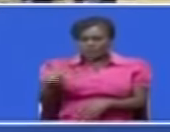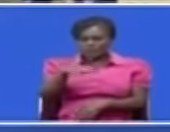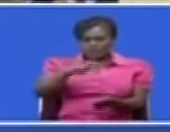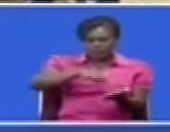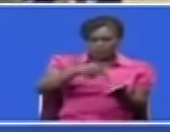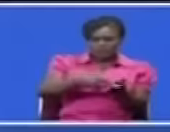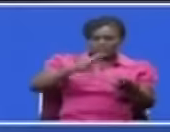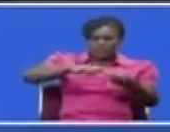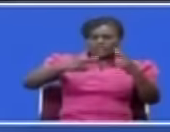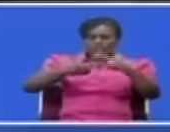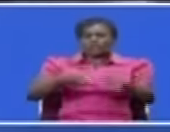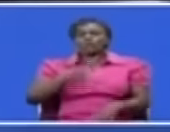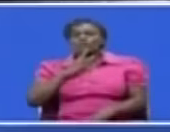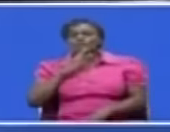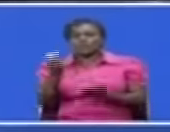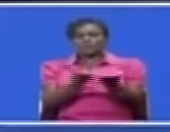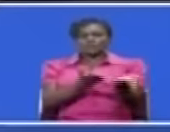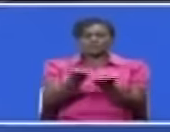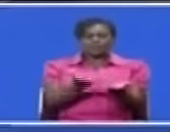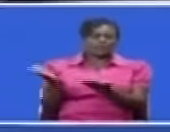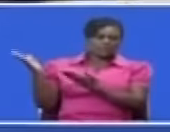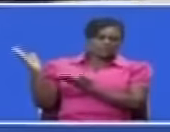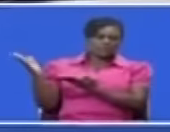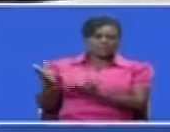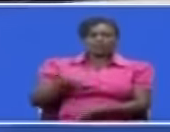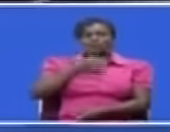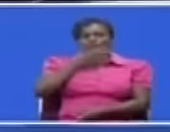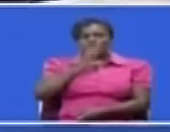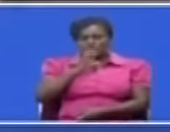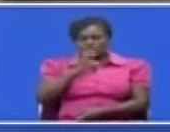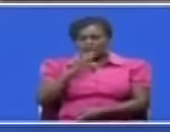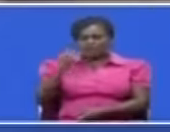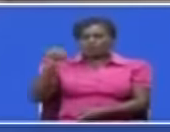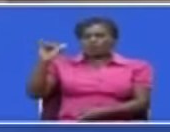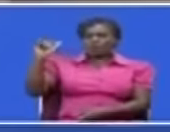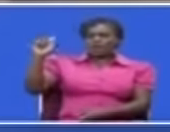to water services. This is a water intake at Oyani River,